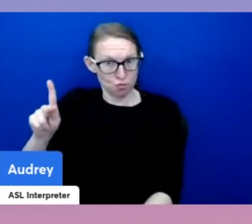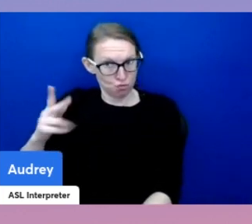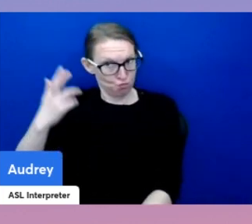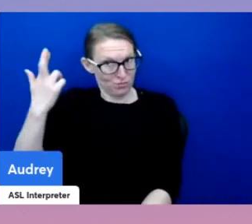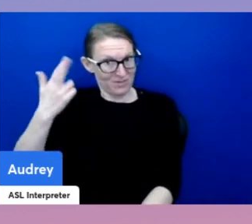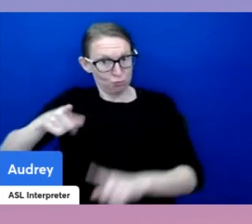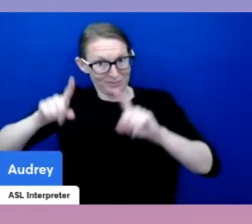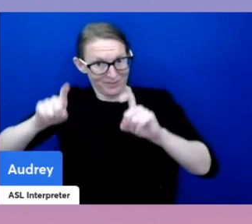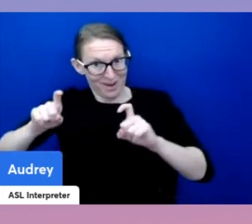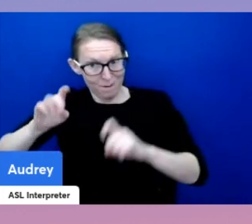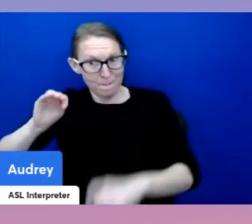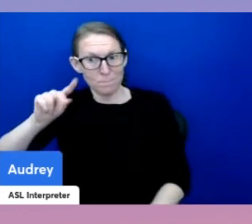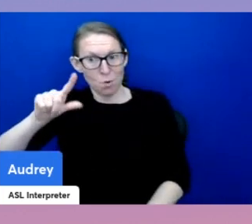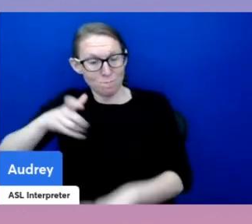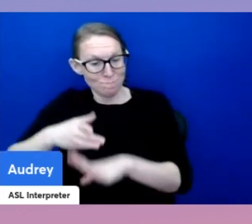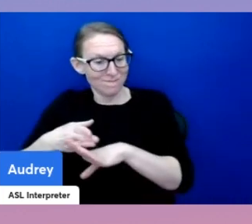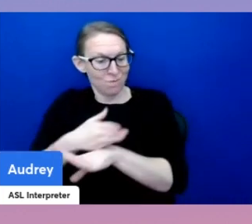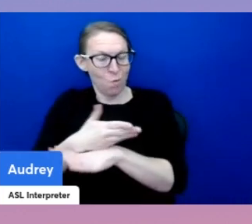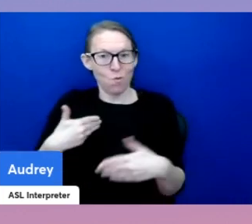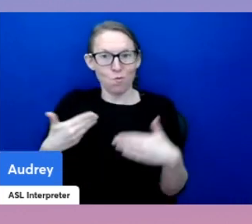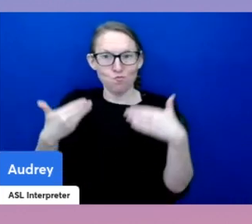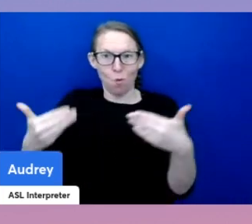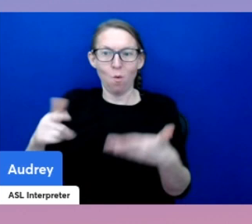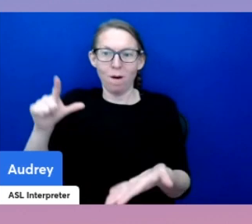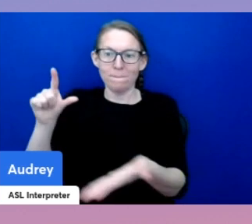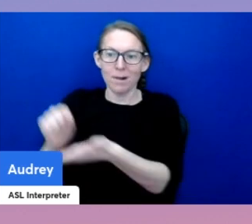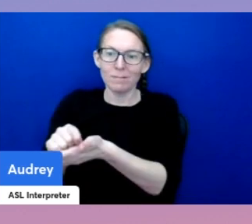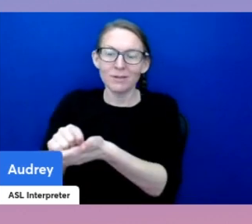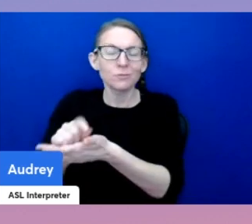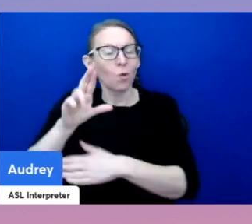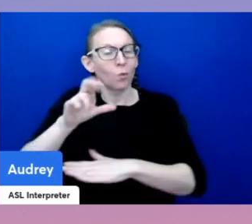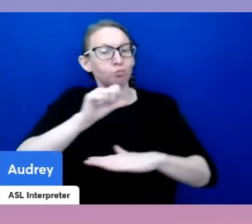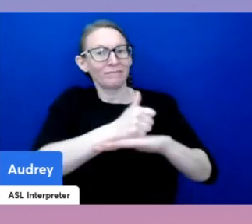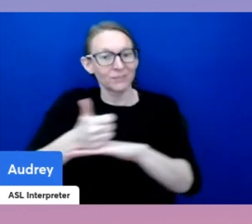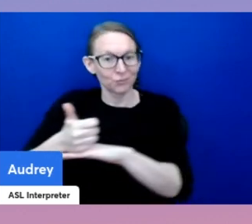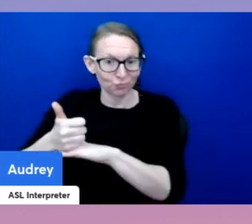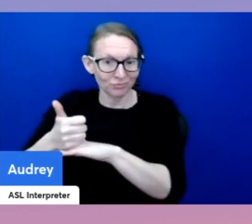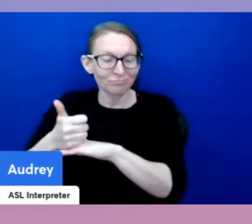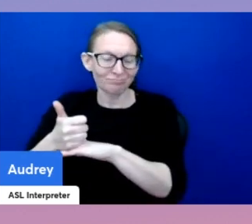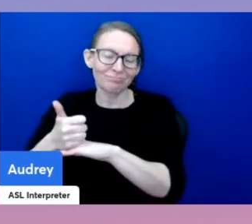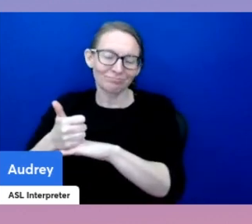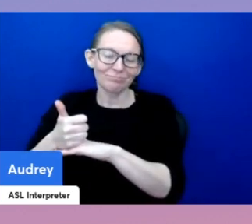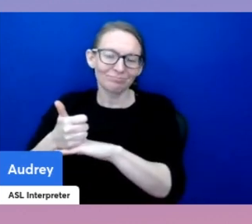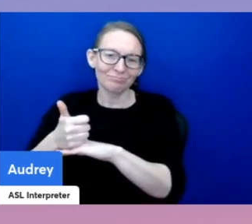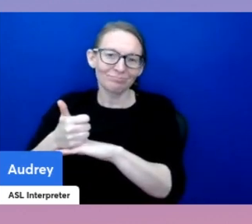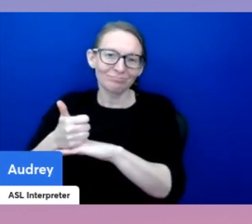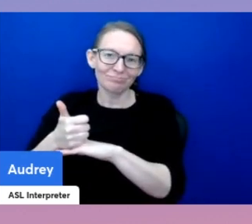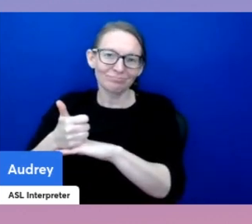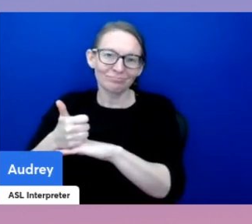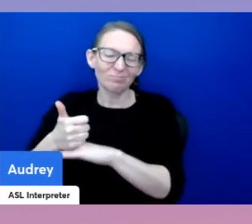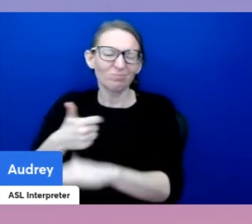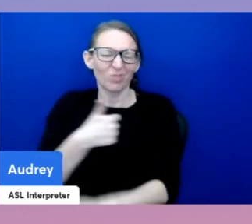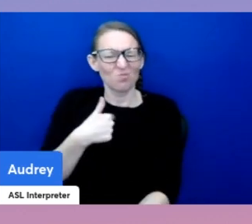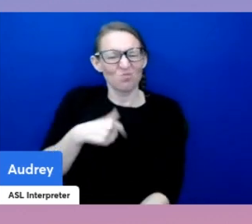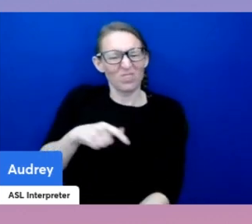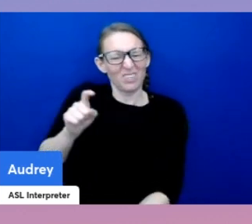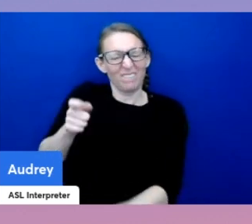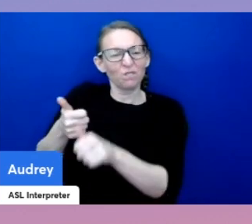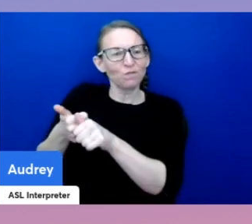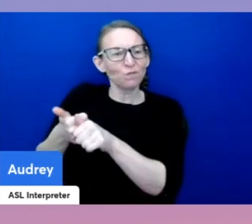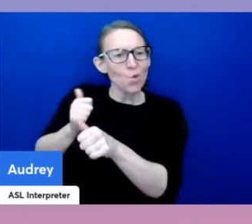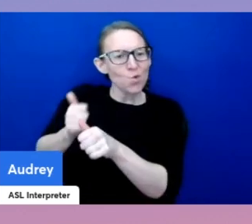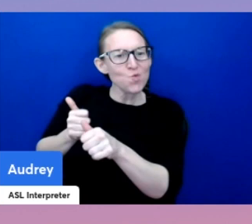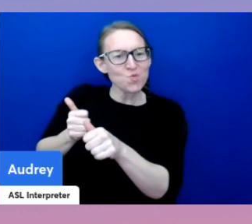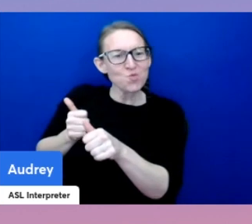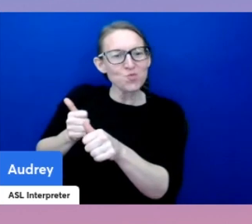modules before we publish or provision it. Yeah, because we need to avoid